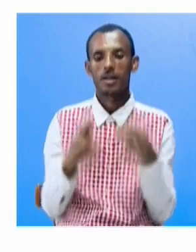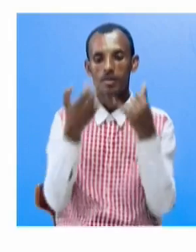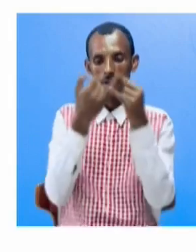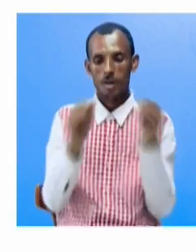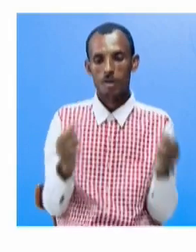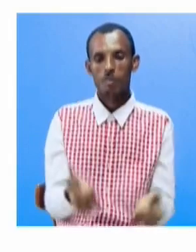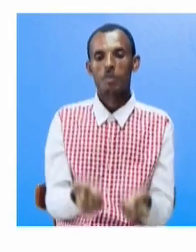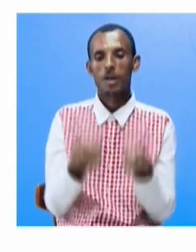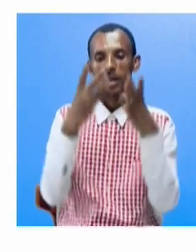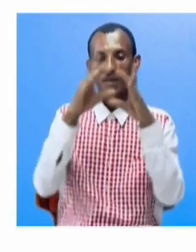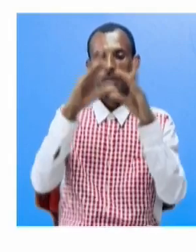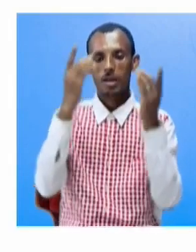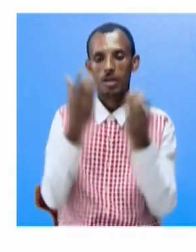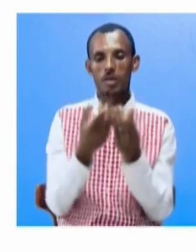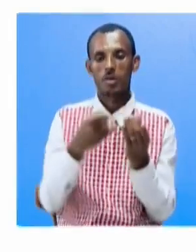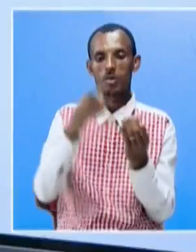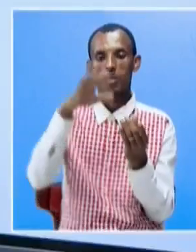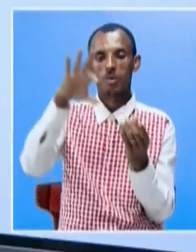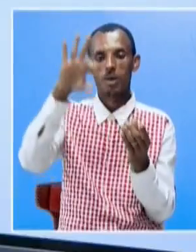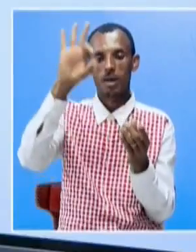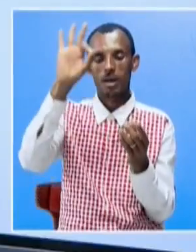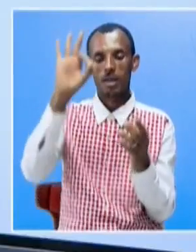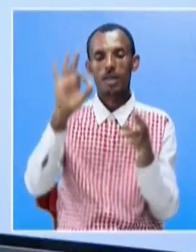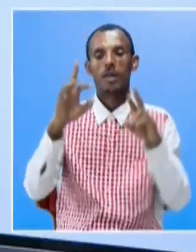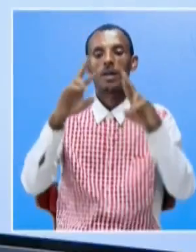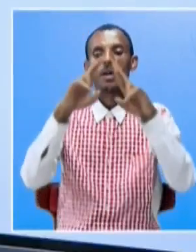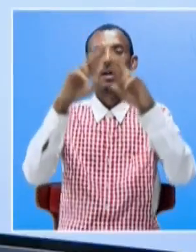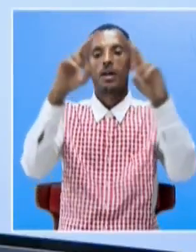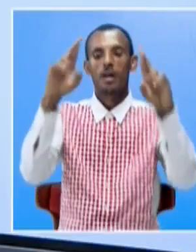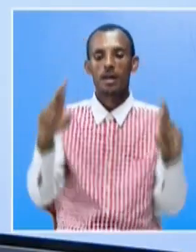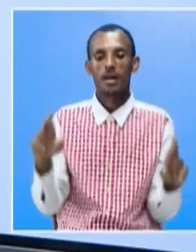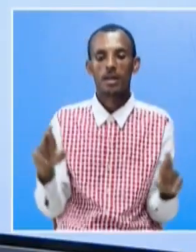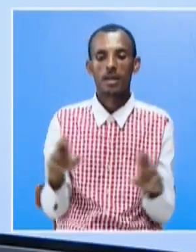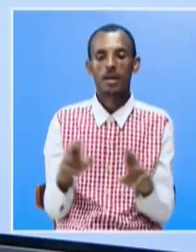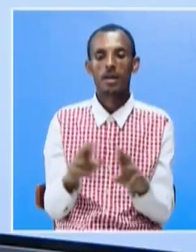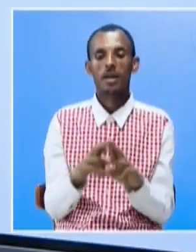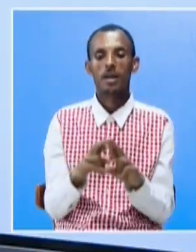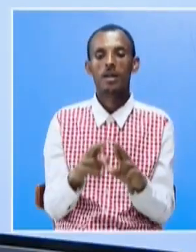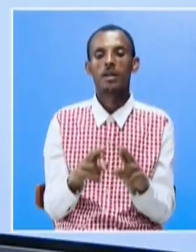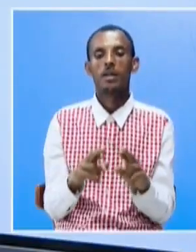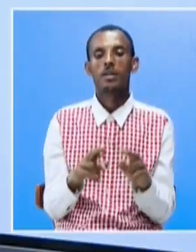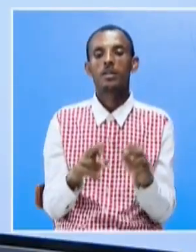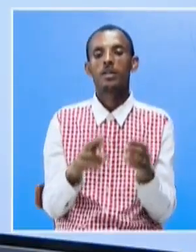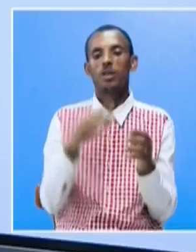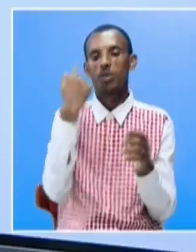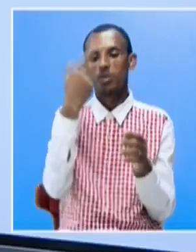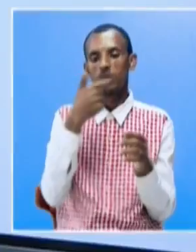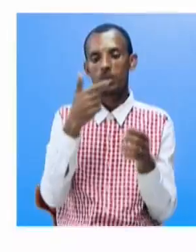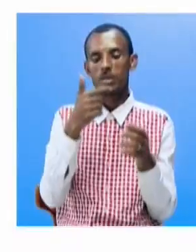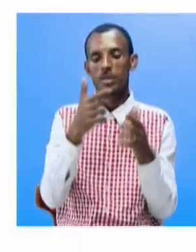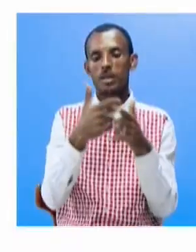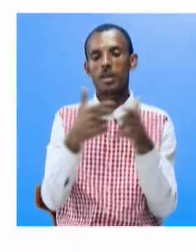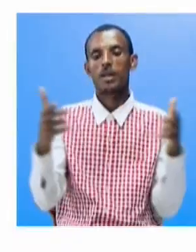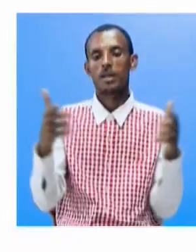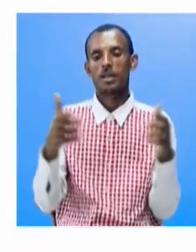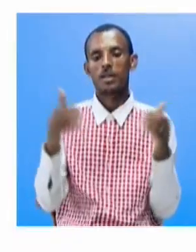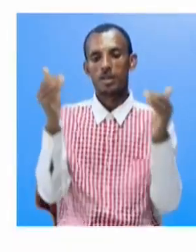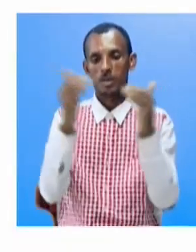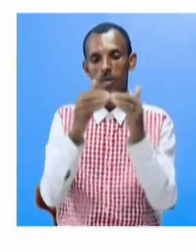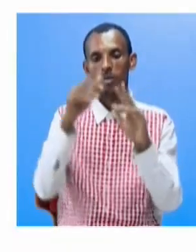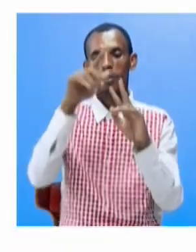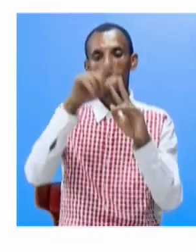many parts, you will have a rectangle whose length is this length is pi